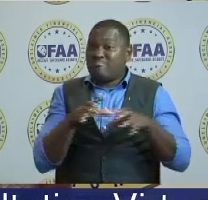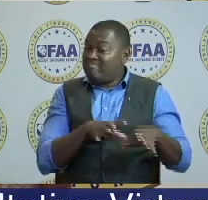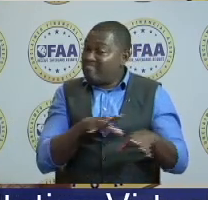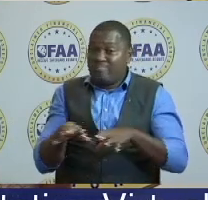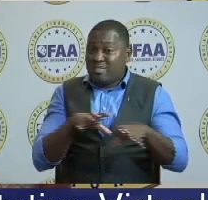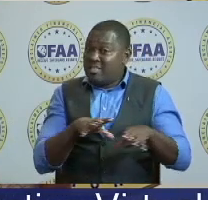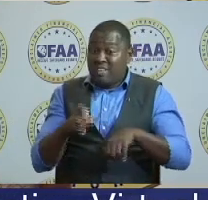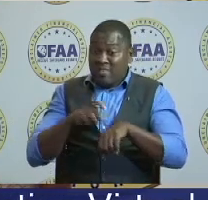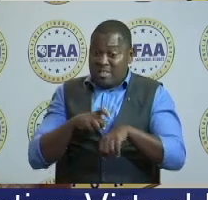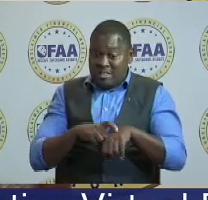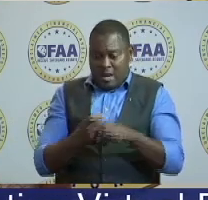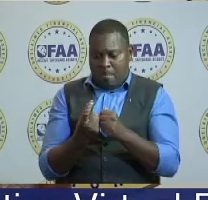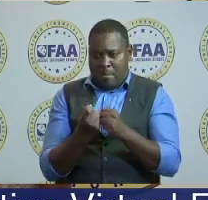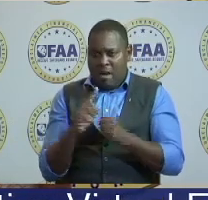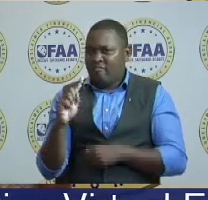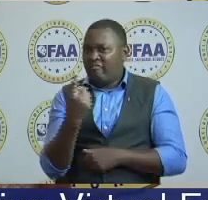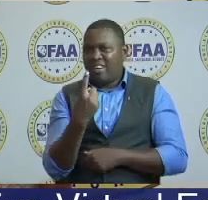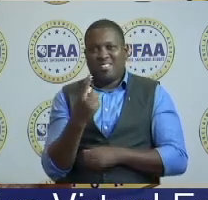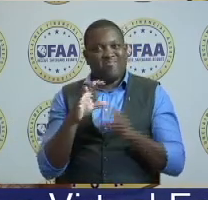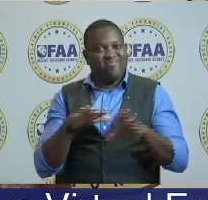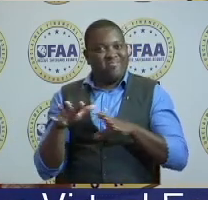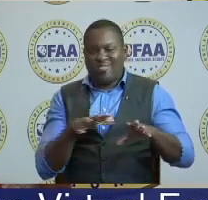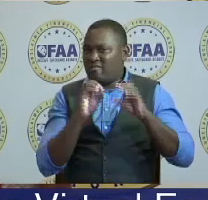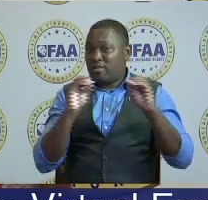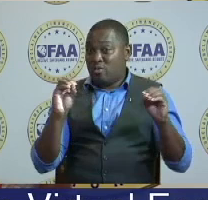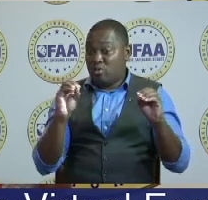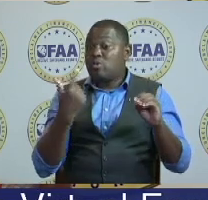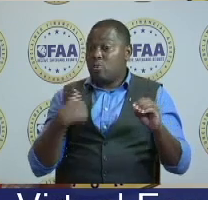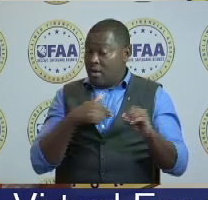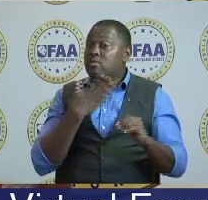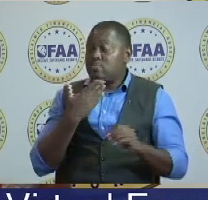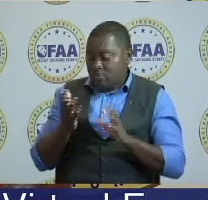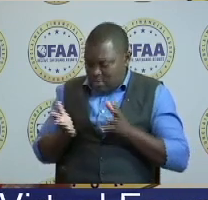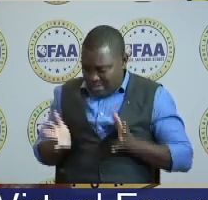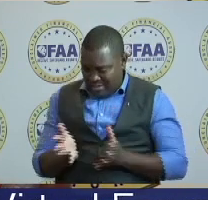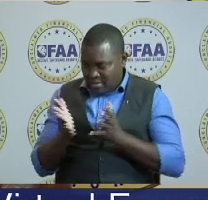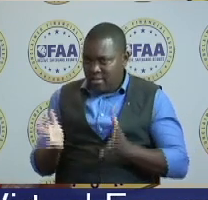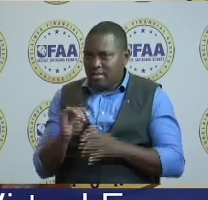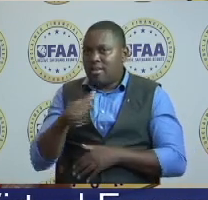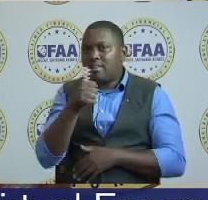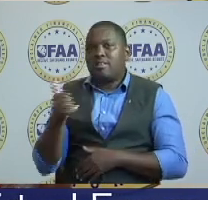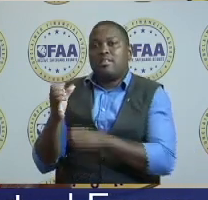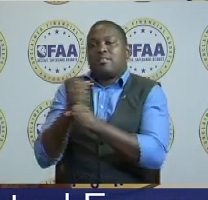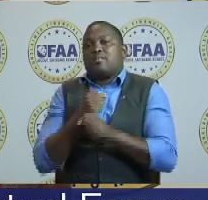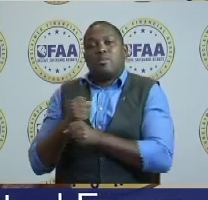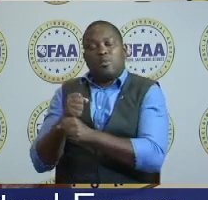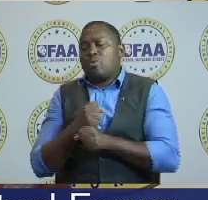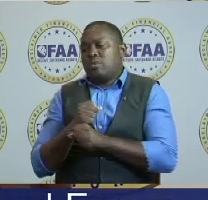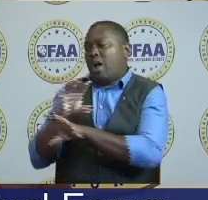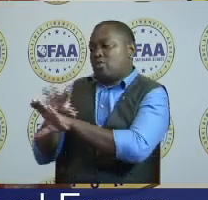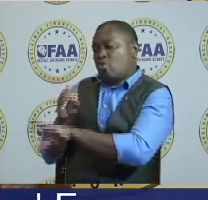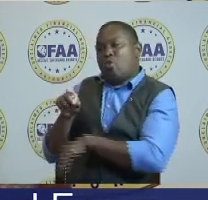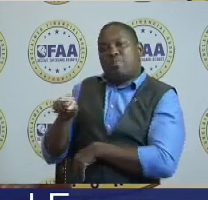1st November, and that is what now we want to encourage the other holders to be able to take that example and